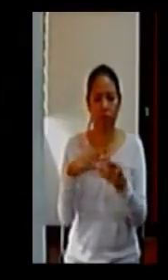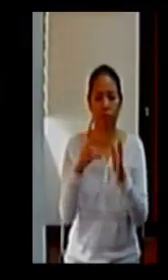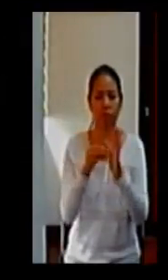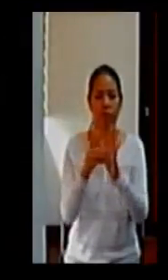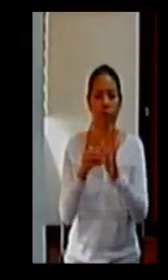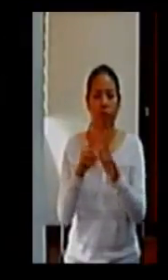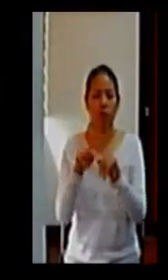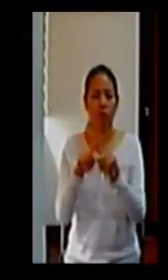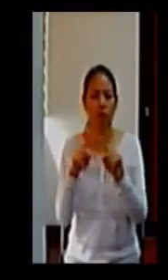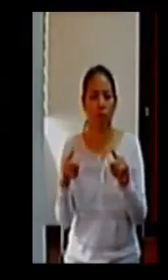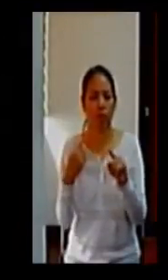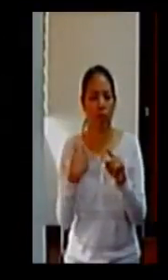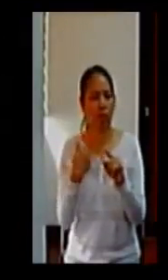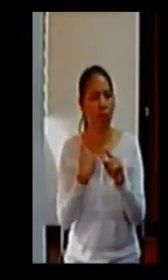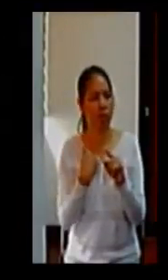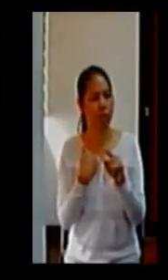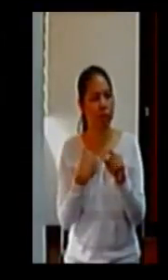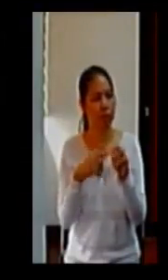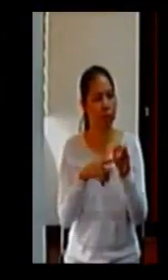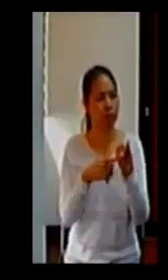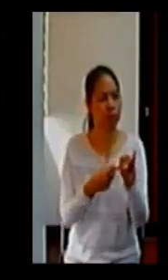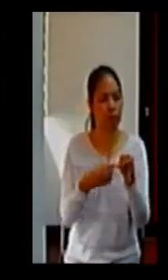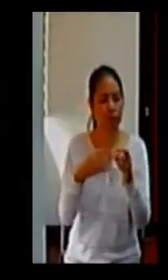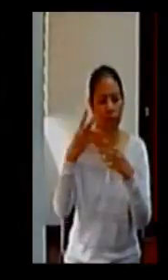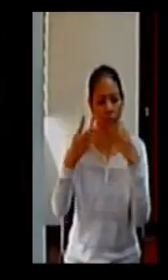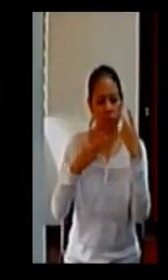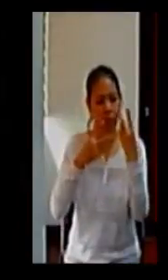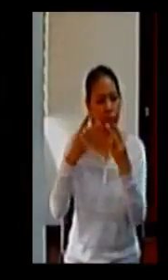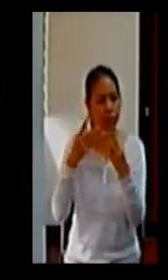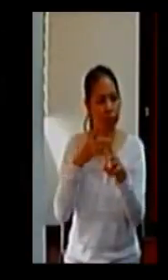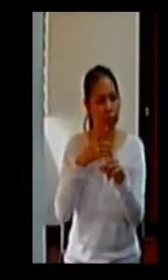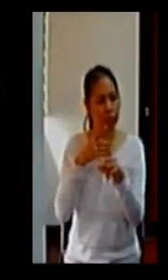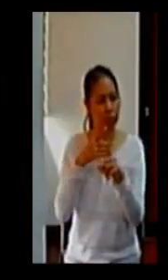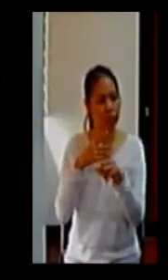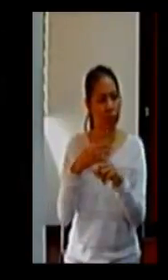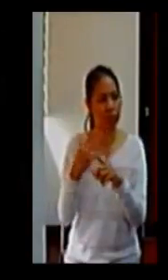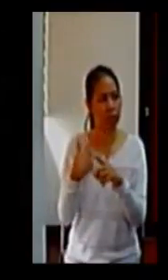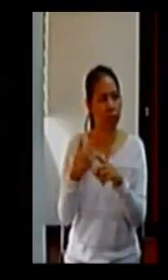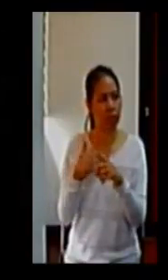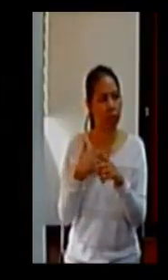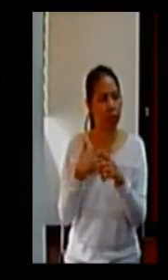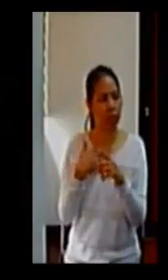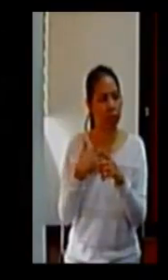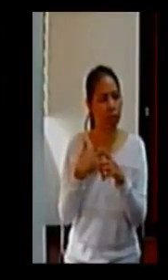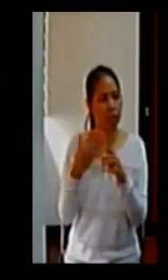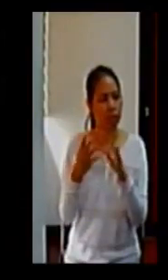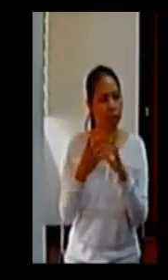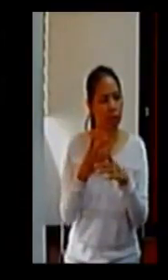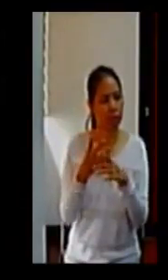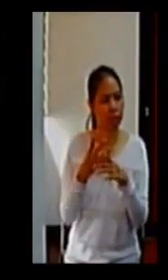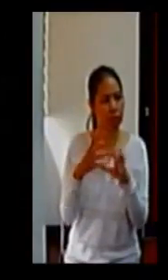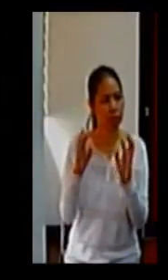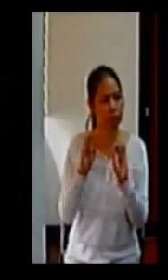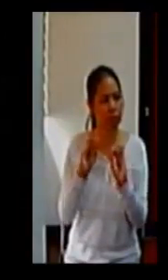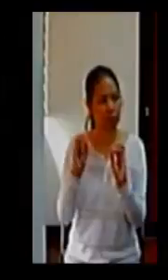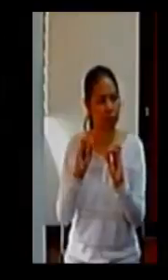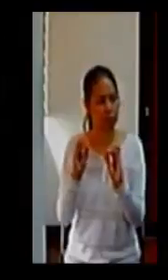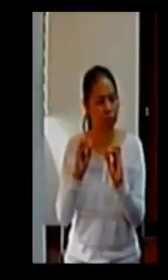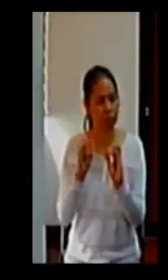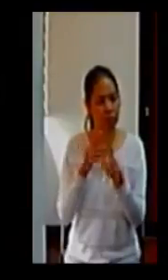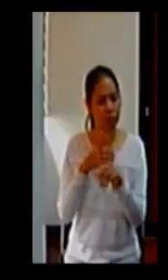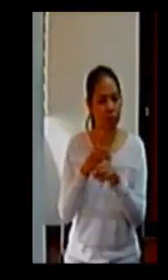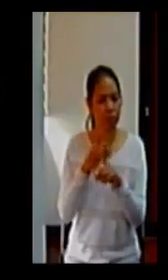our preliminary visits there have actually yielded the lack of adequate information and research